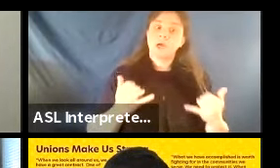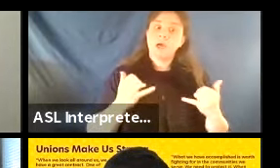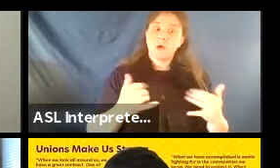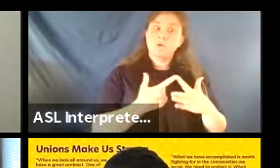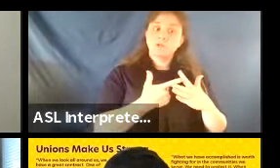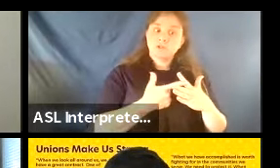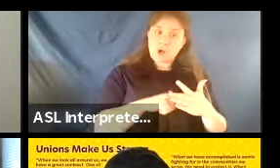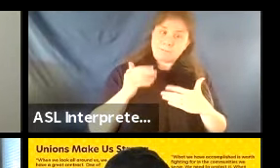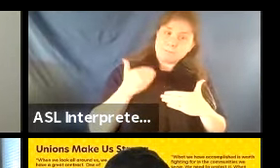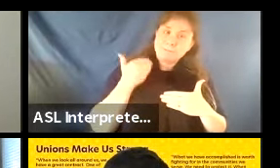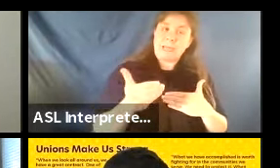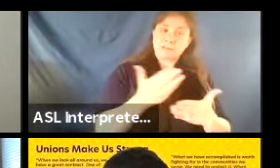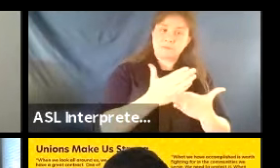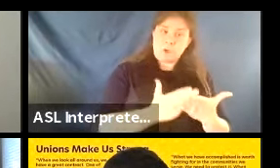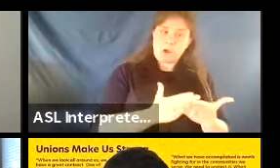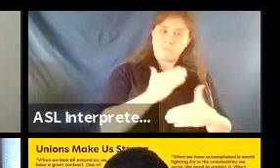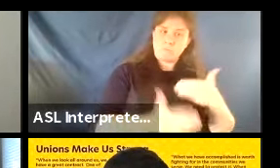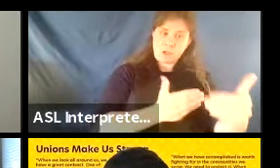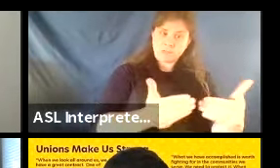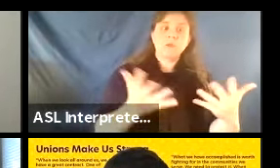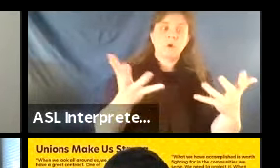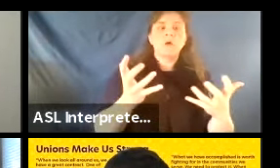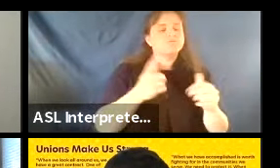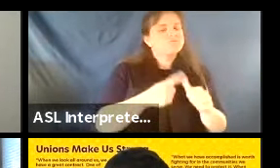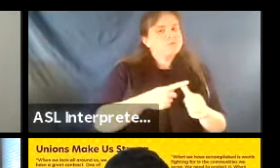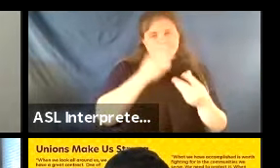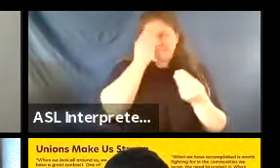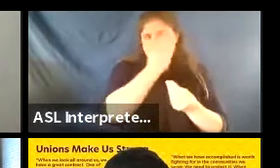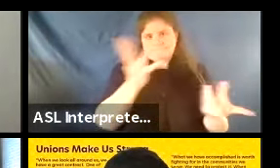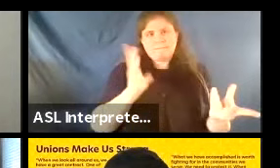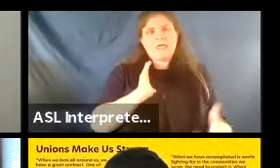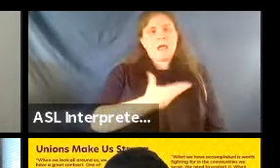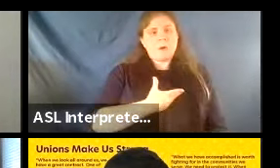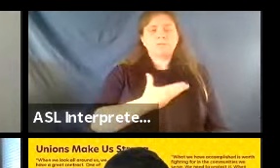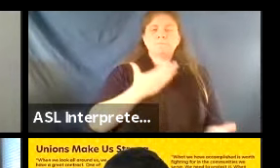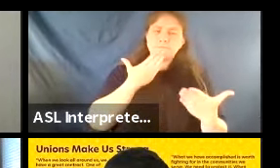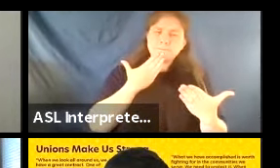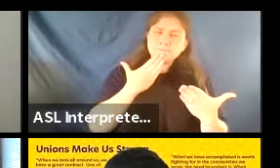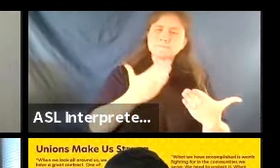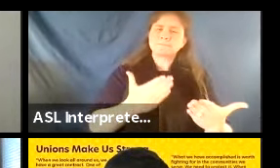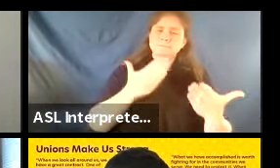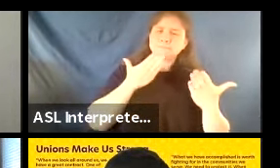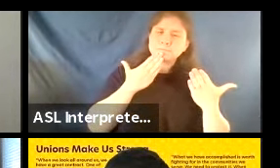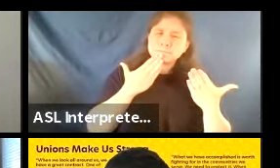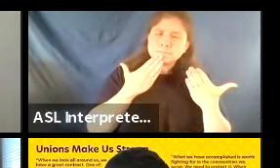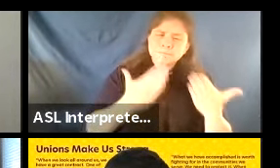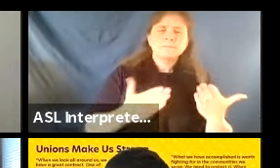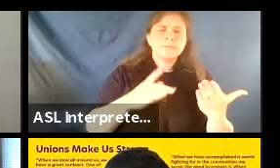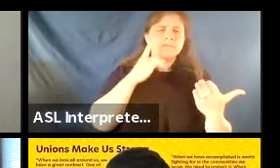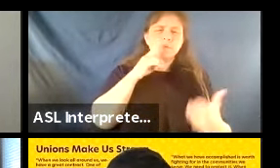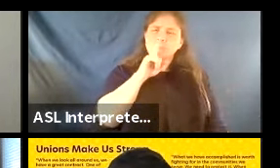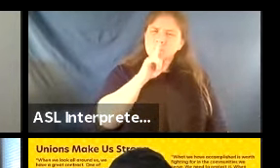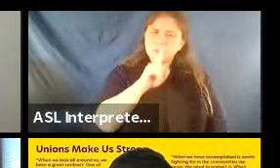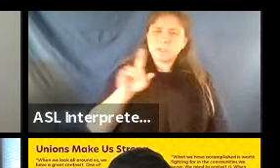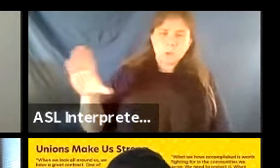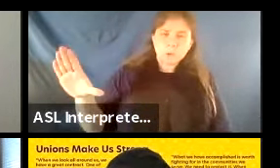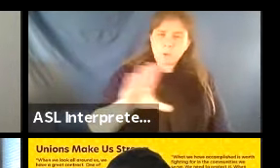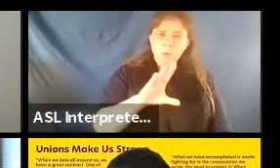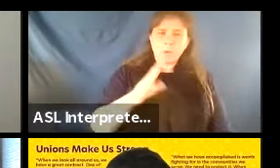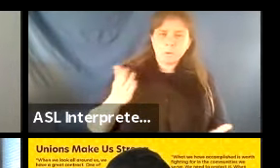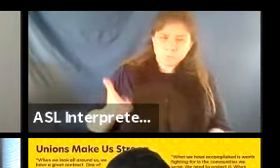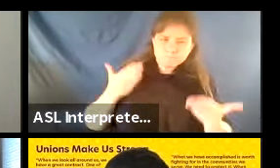to share with you our collective gratitude for the robustness of the recommendations that have